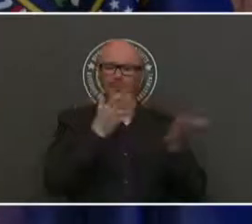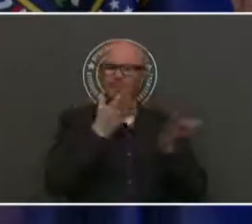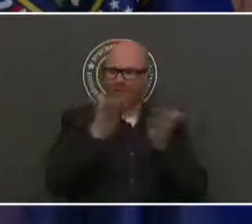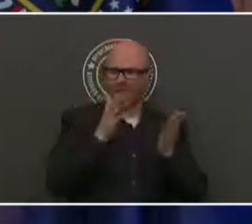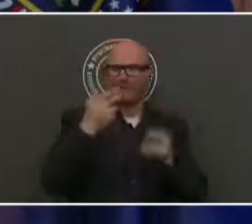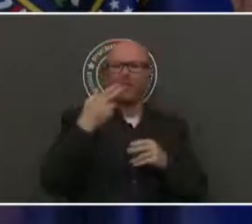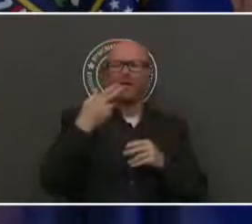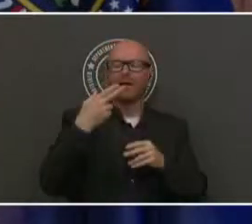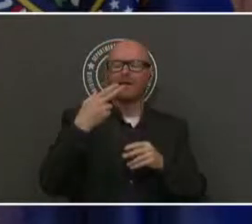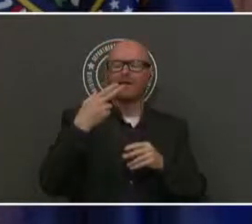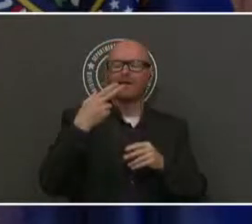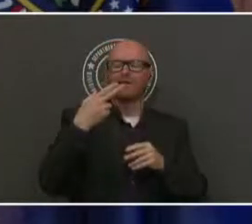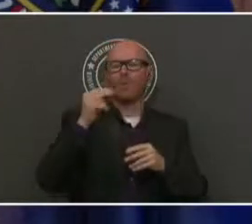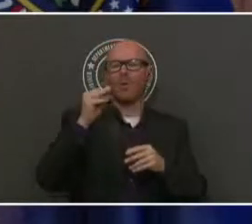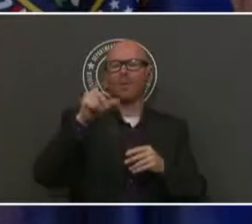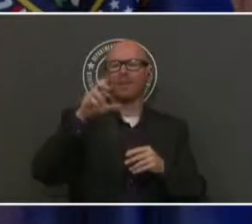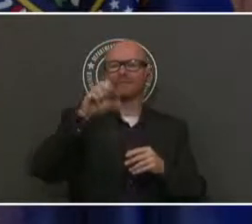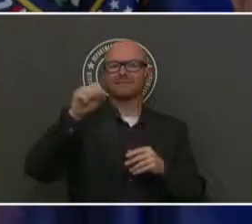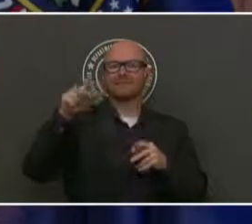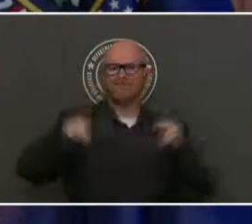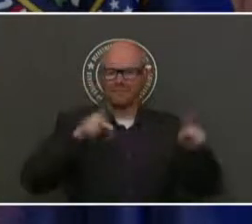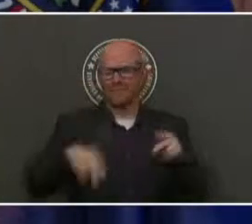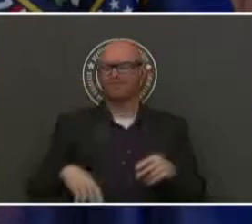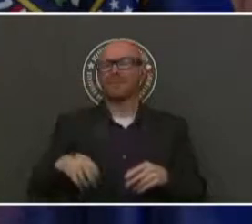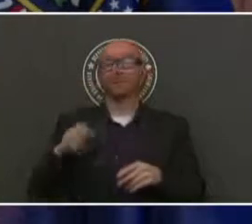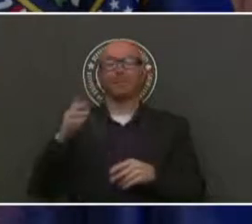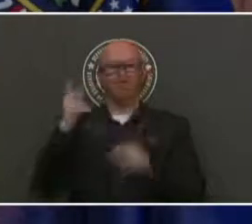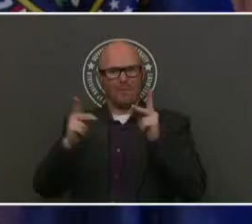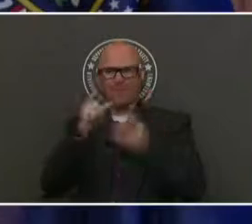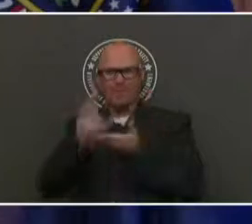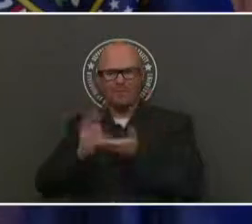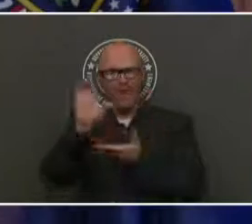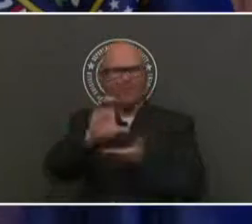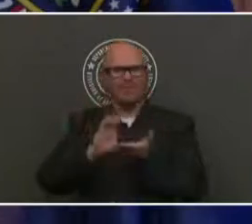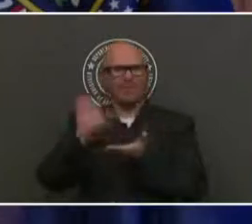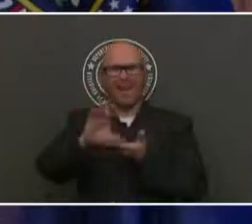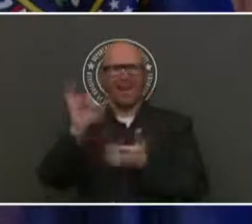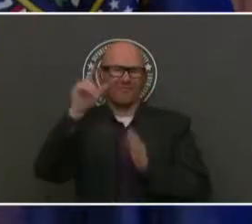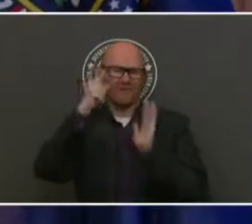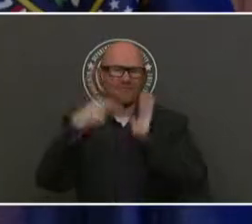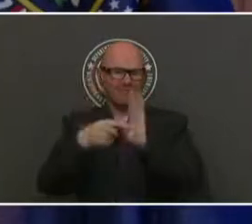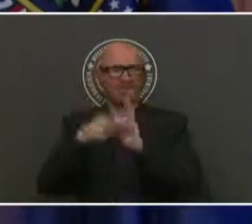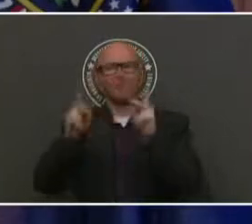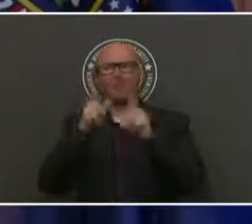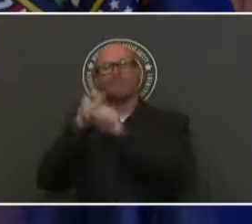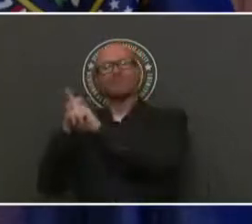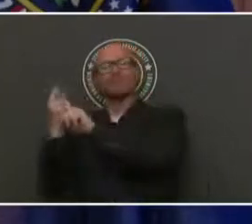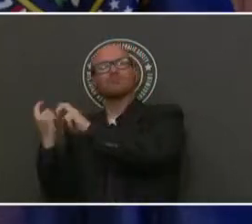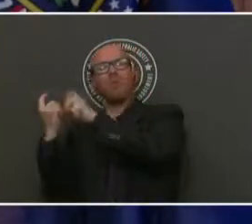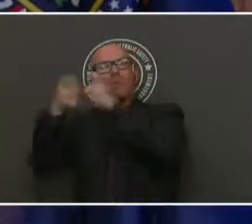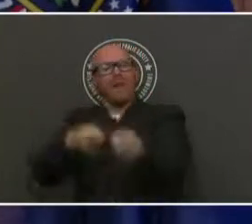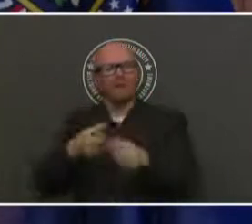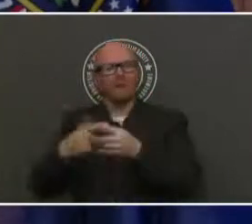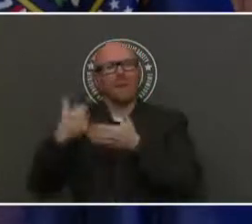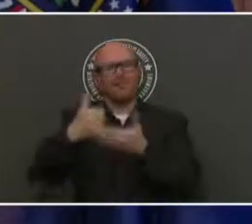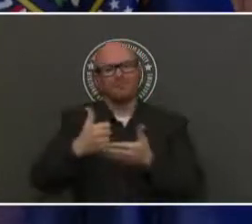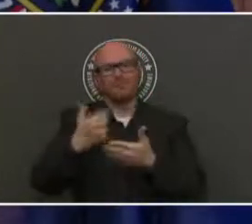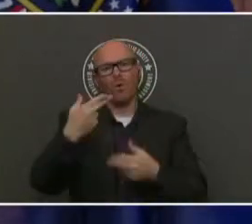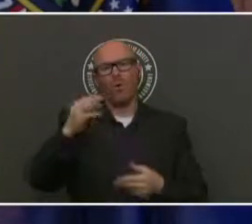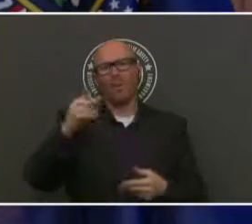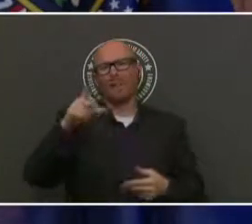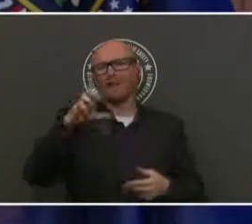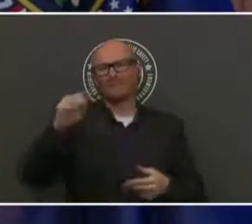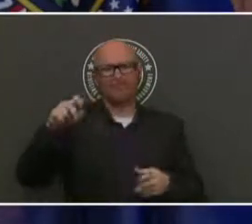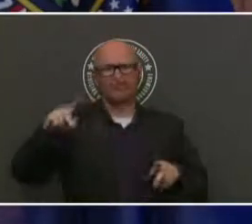the funders, the philanthropic community. All of those people have to be engaged very quickly, because this is a problem that isn't